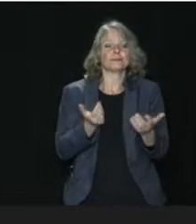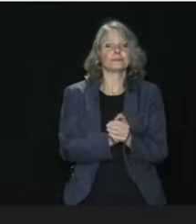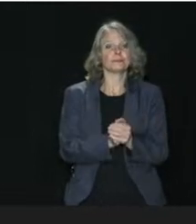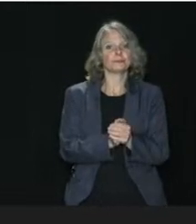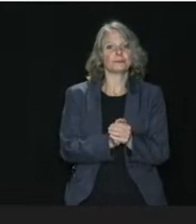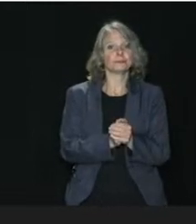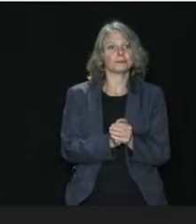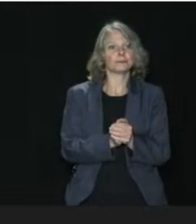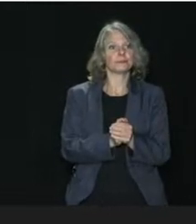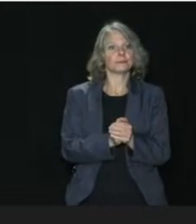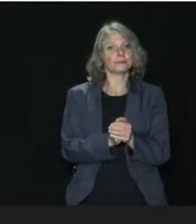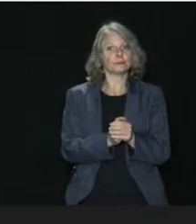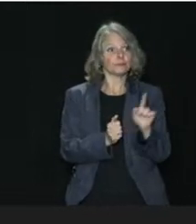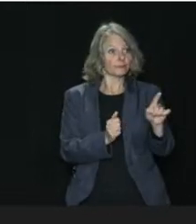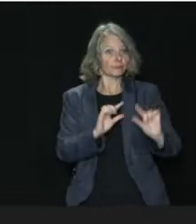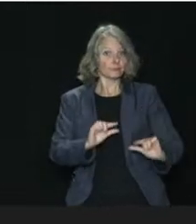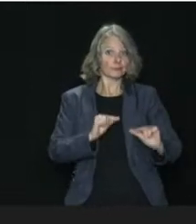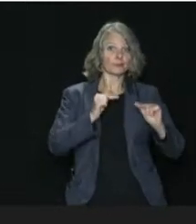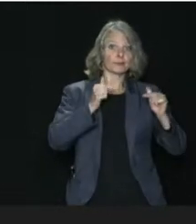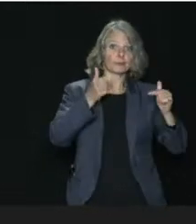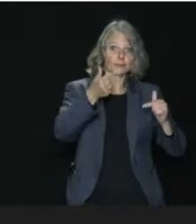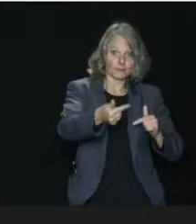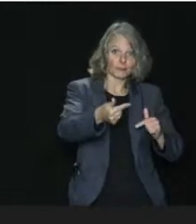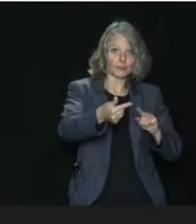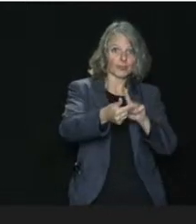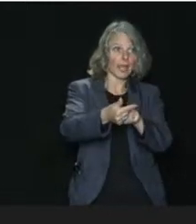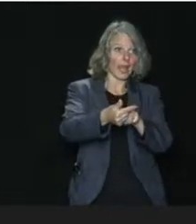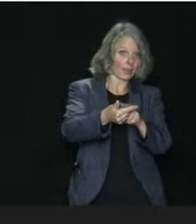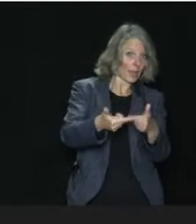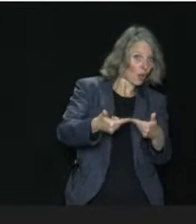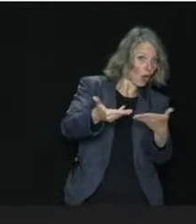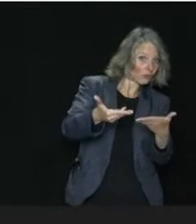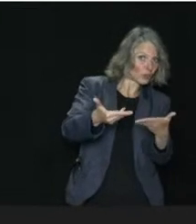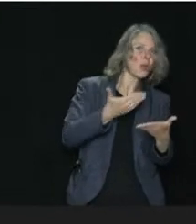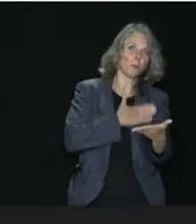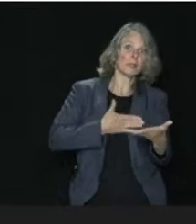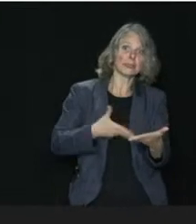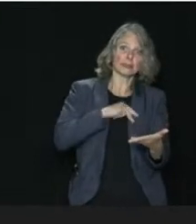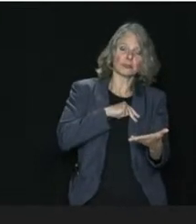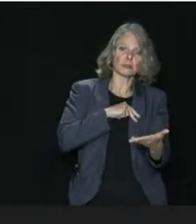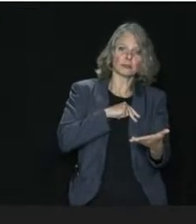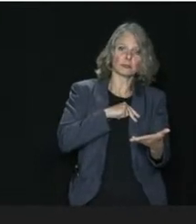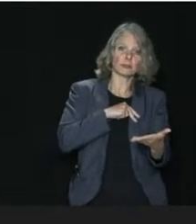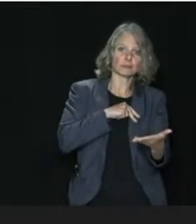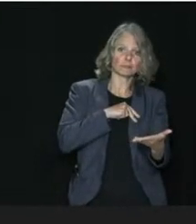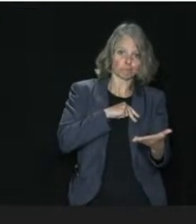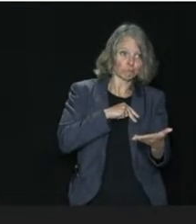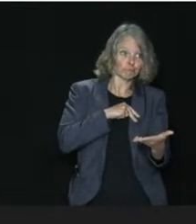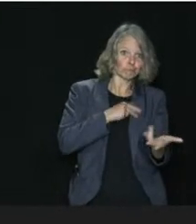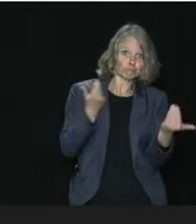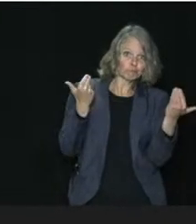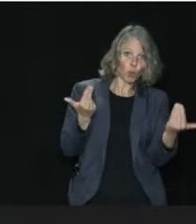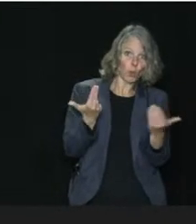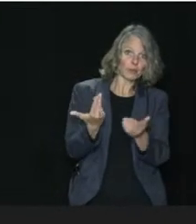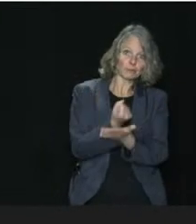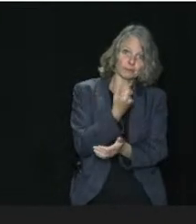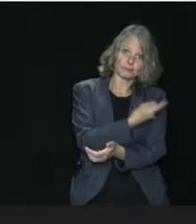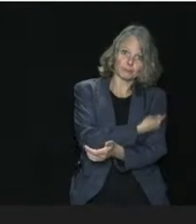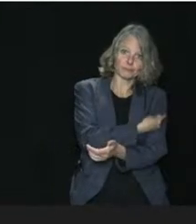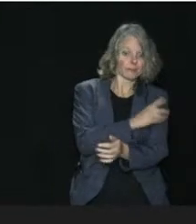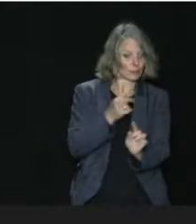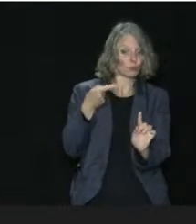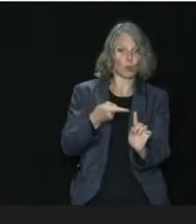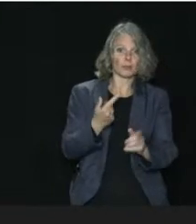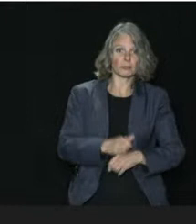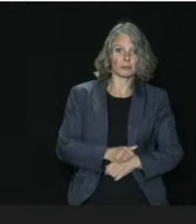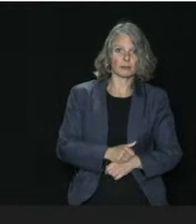if you're asked to take your turn, please do so, and line up. I think that's the bottom line.